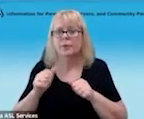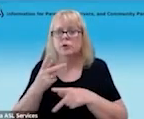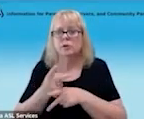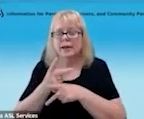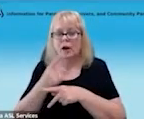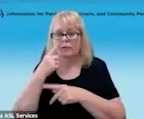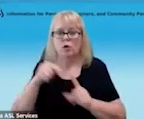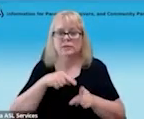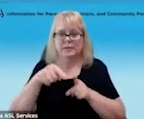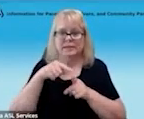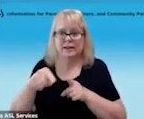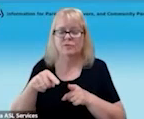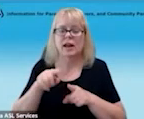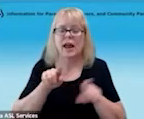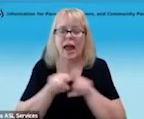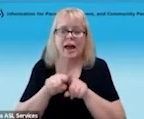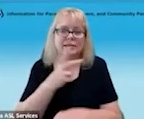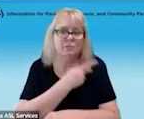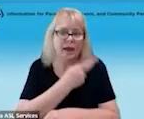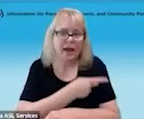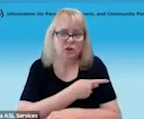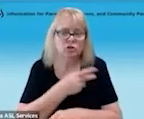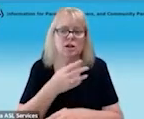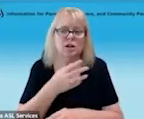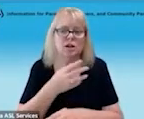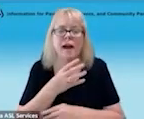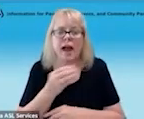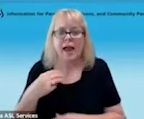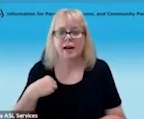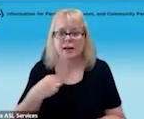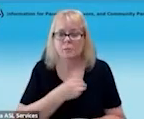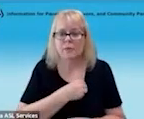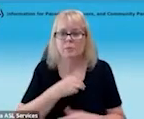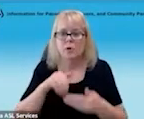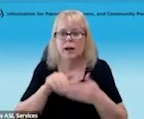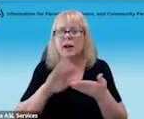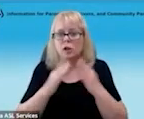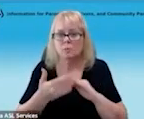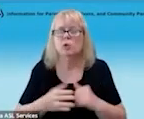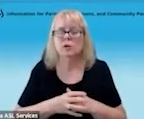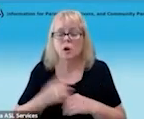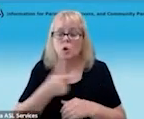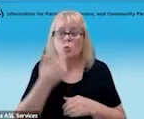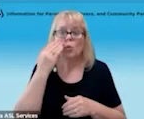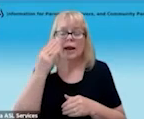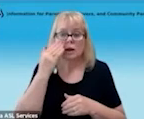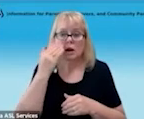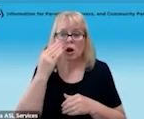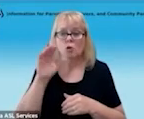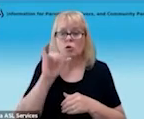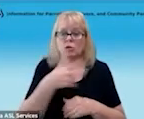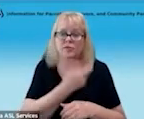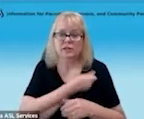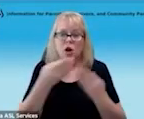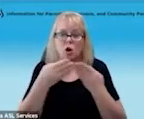members as well, maybe those individuals who live and work in our communities and may not be eligible for care for the Indian Health Service